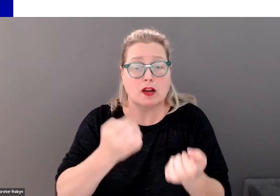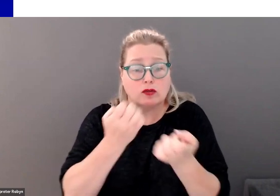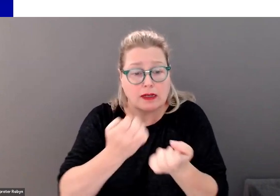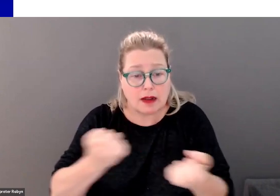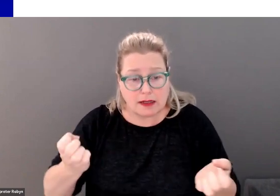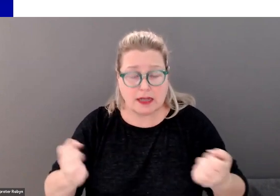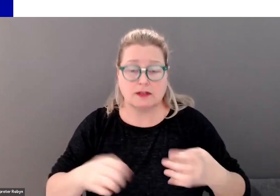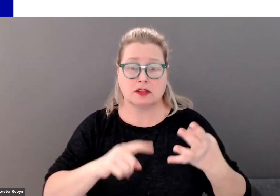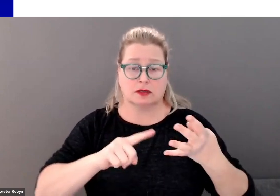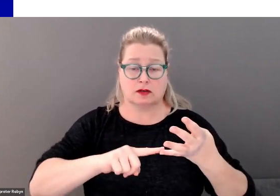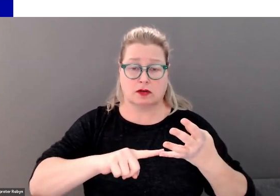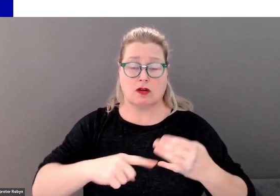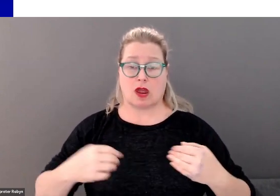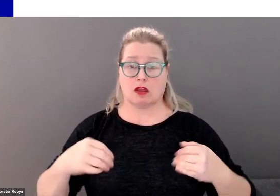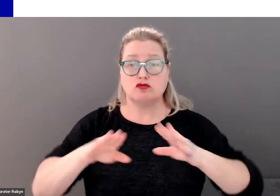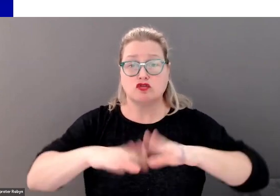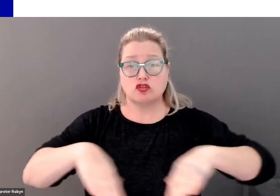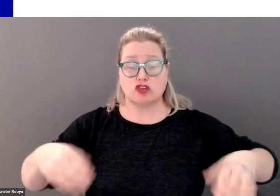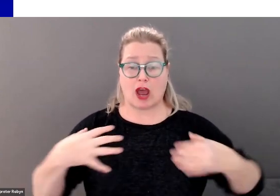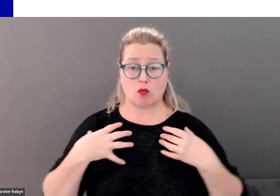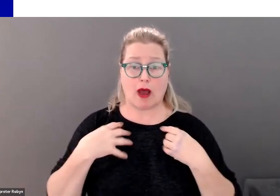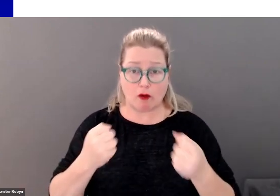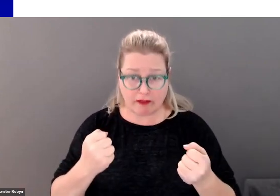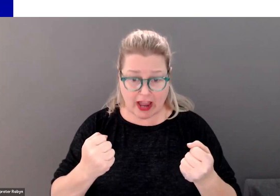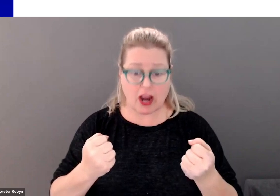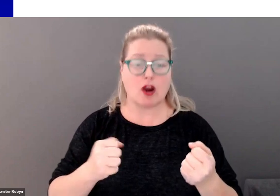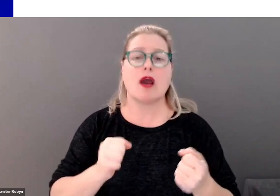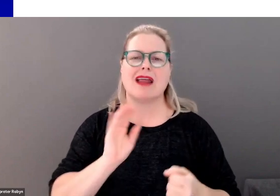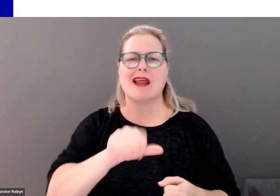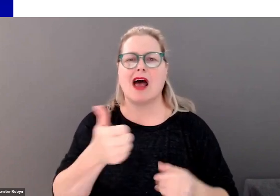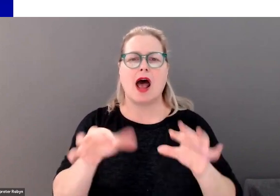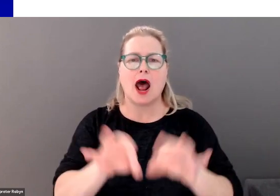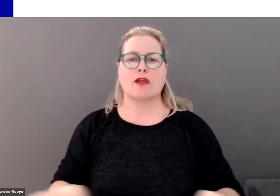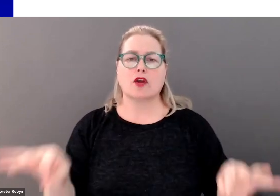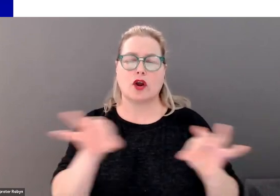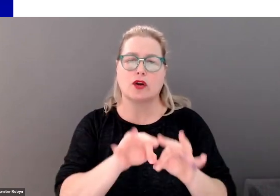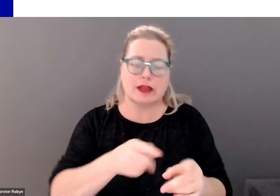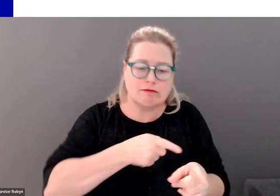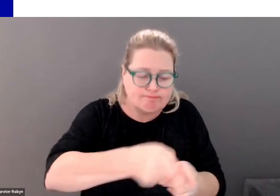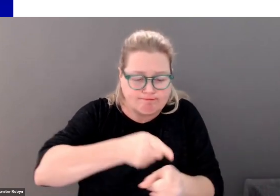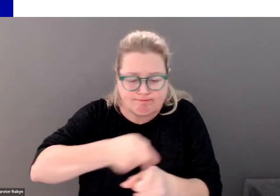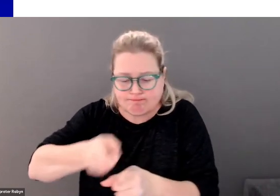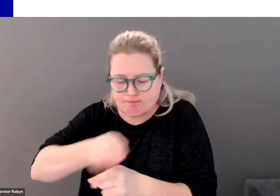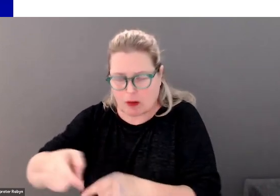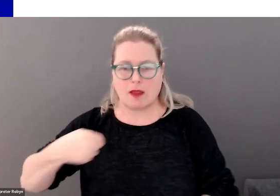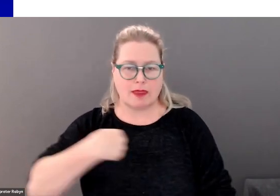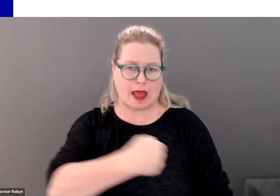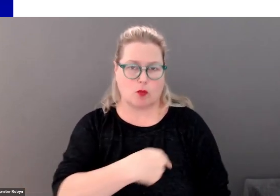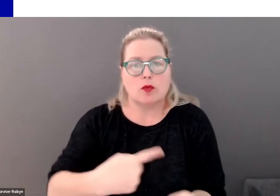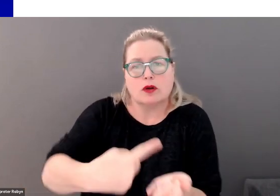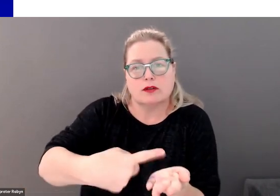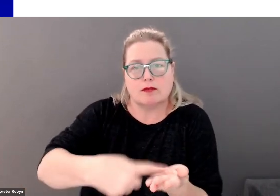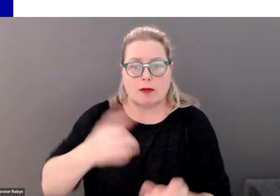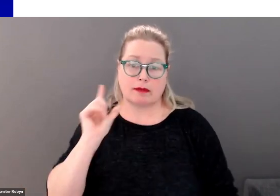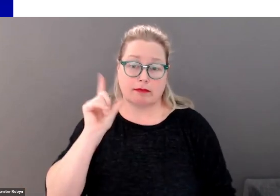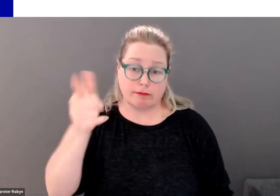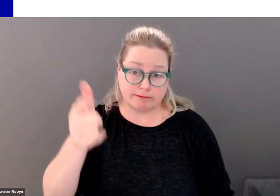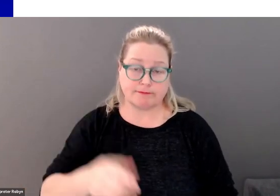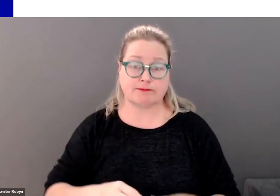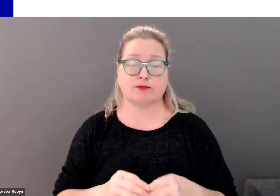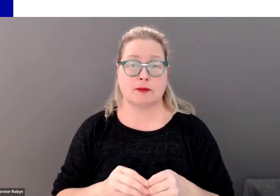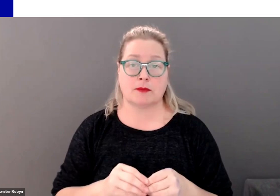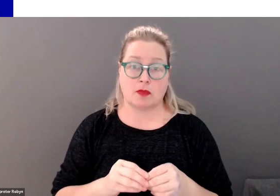and a few other key areas that we'll highlight here. And another big area that we'll be discussing at some length